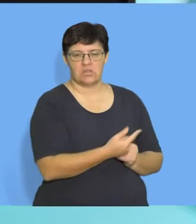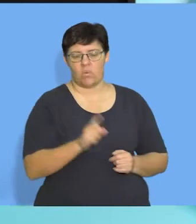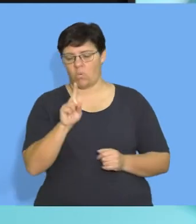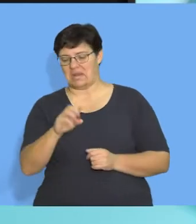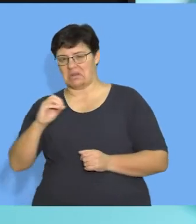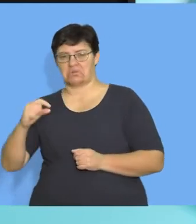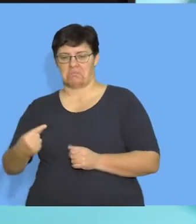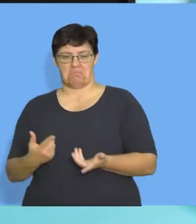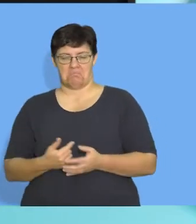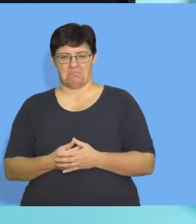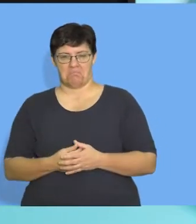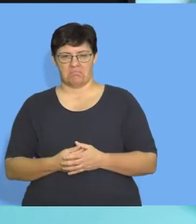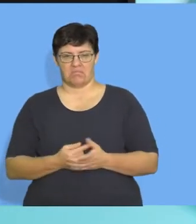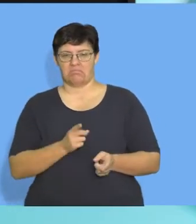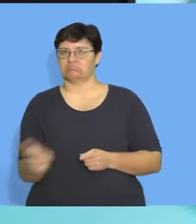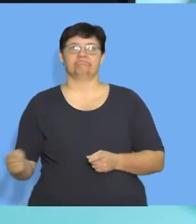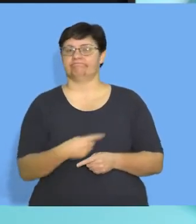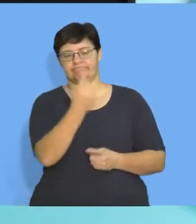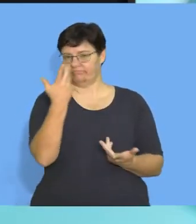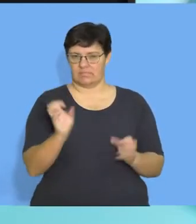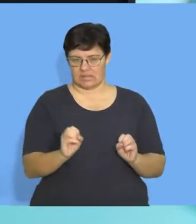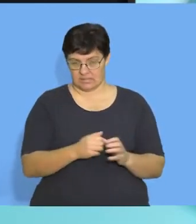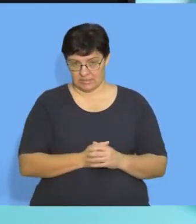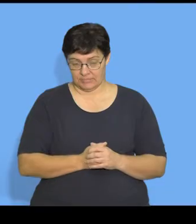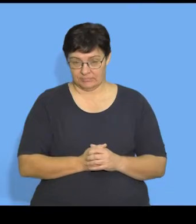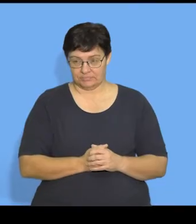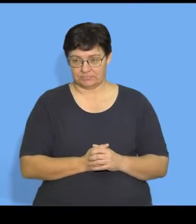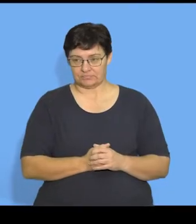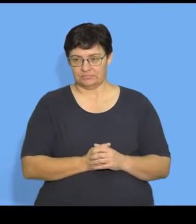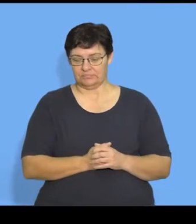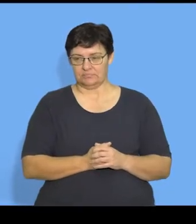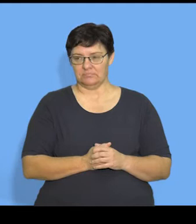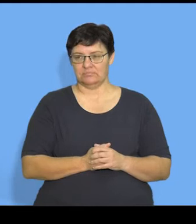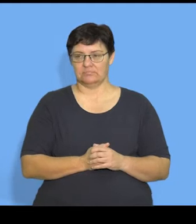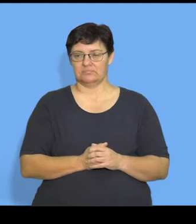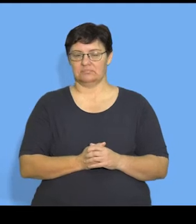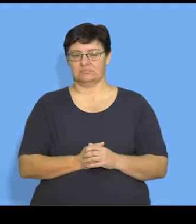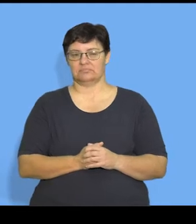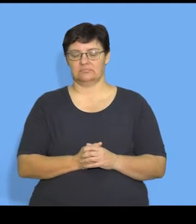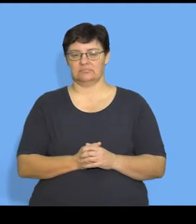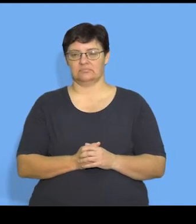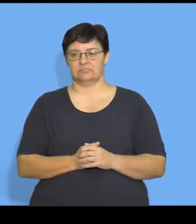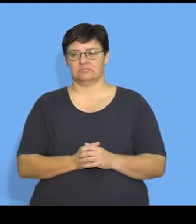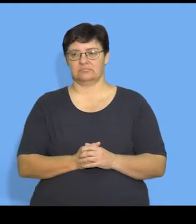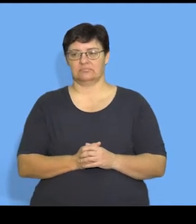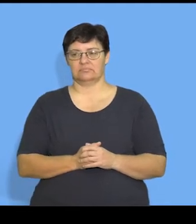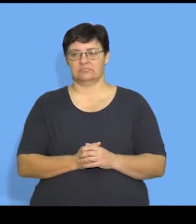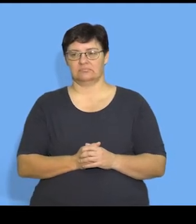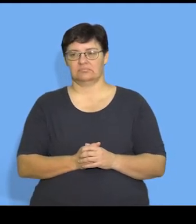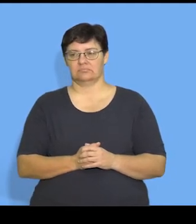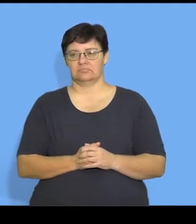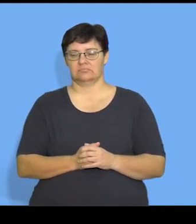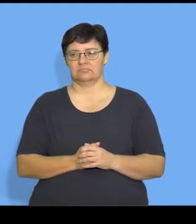grams. We don't describe it as being anywhere. So mass is definitely a scalar. So we've done